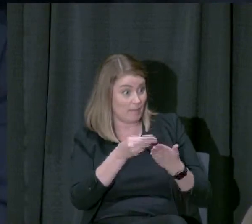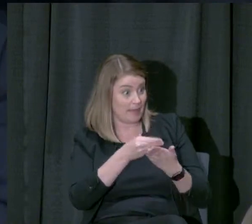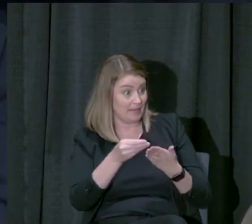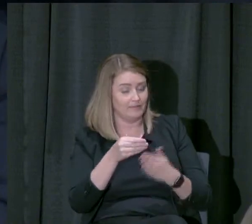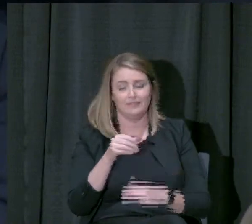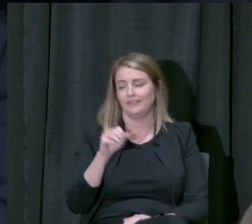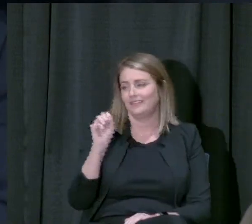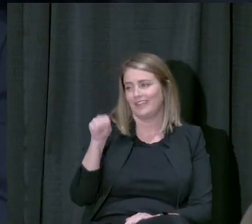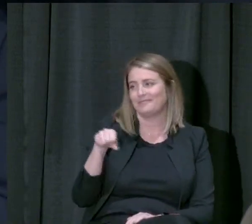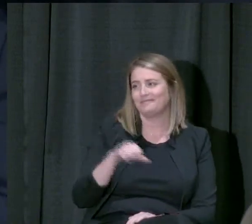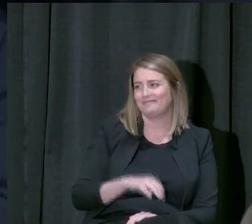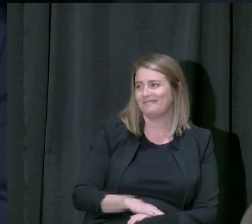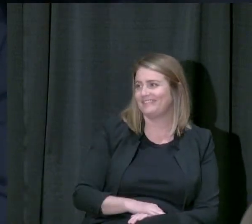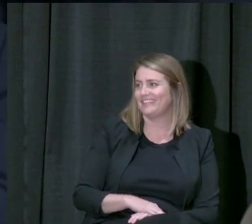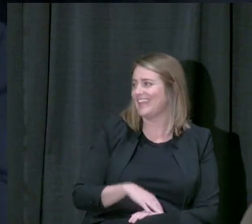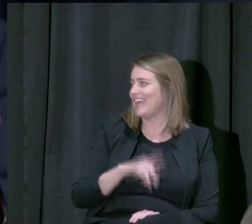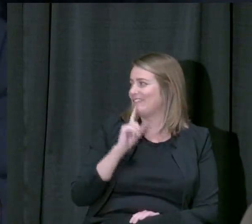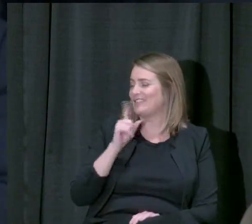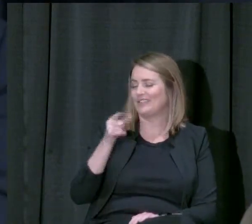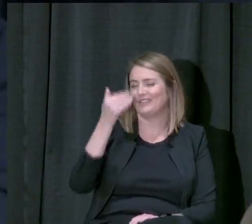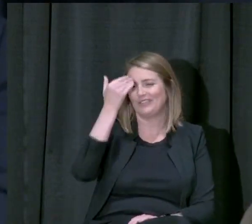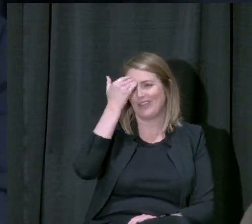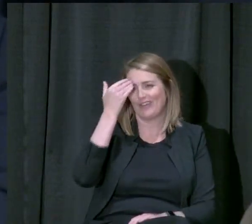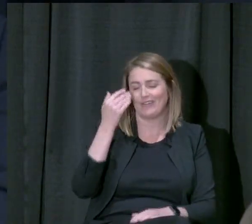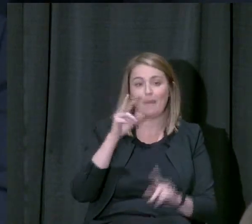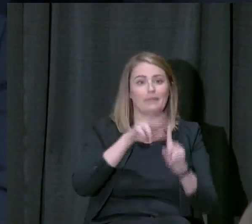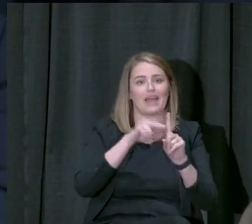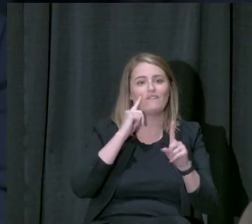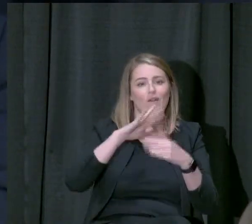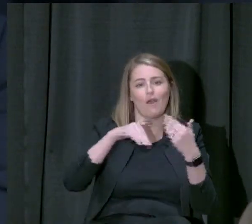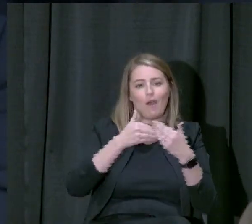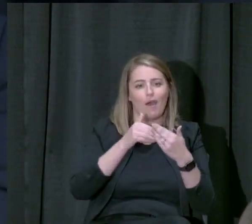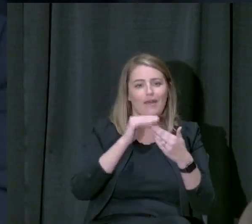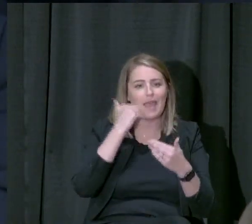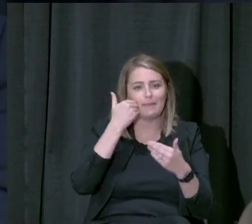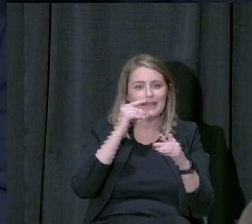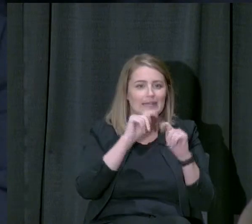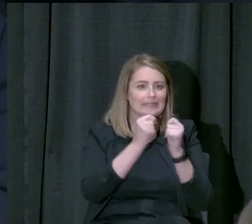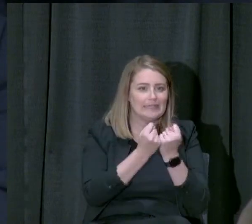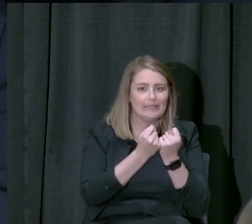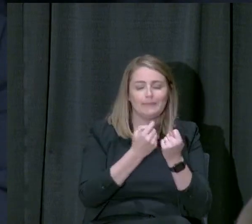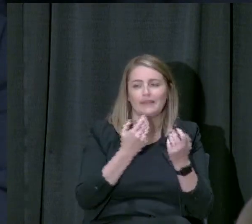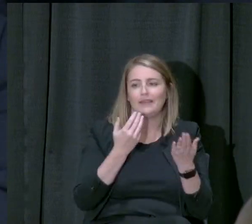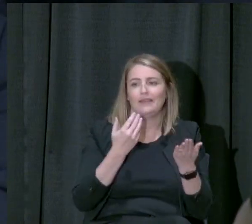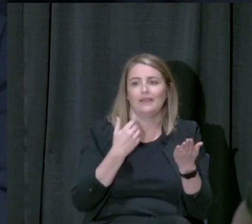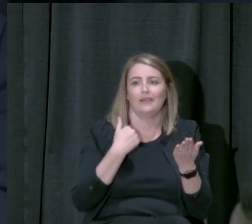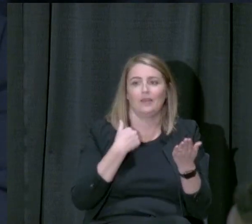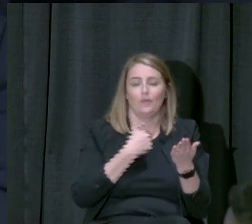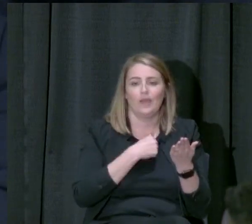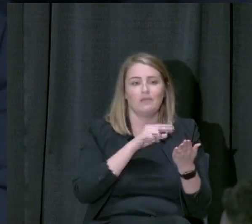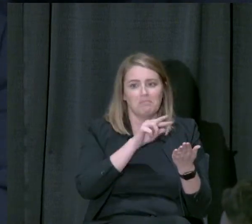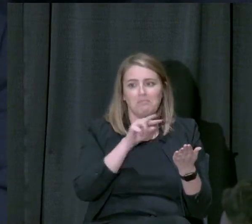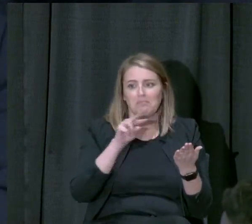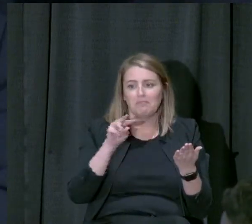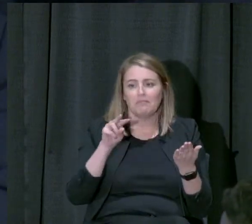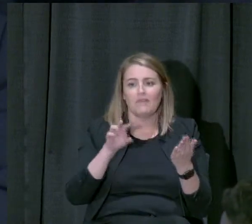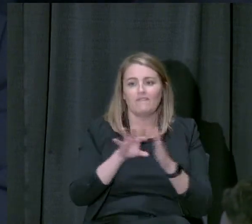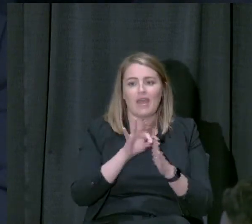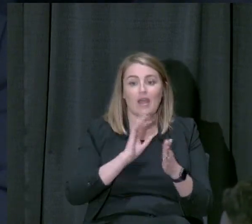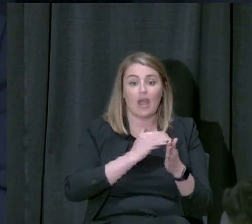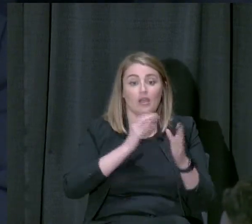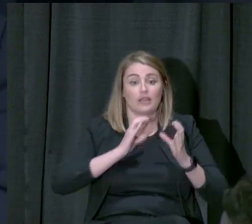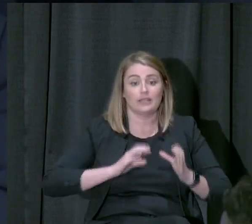think this applies also for all Amazon teams. In general, we found that our customers tend